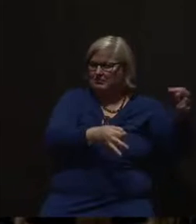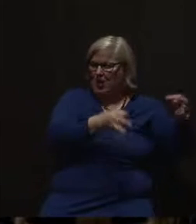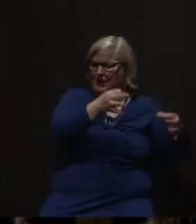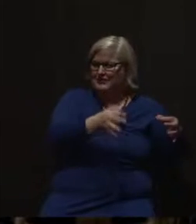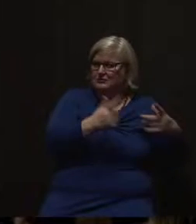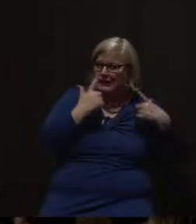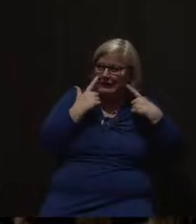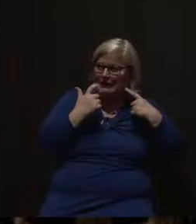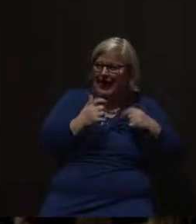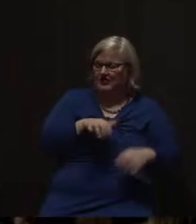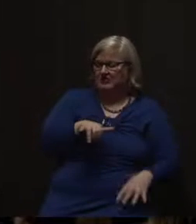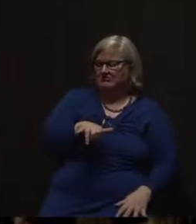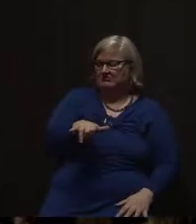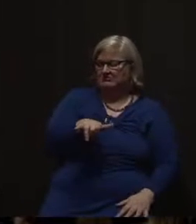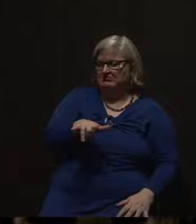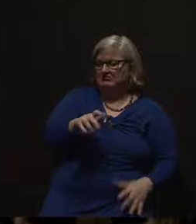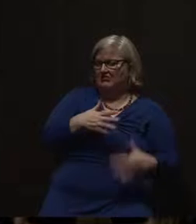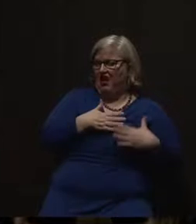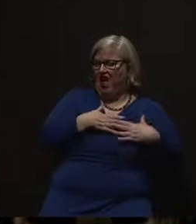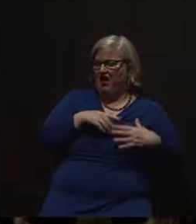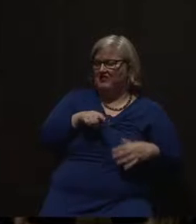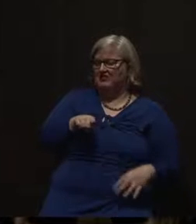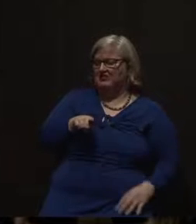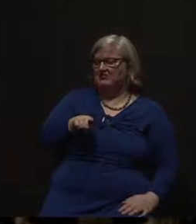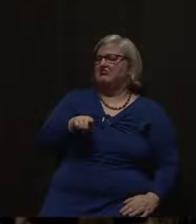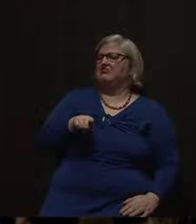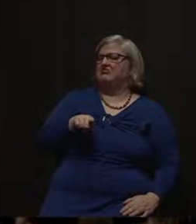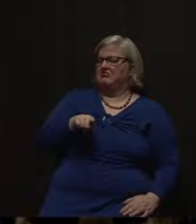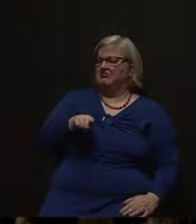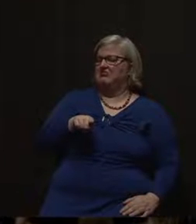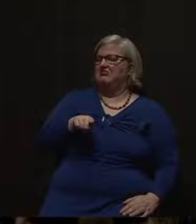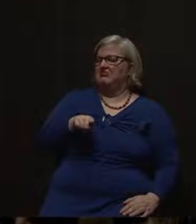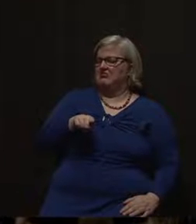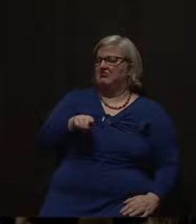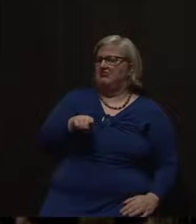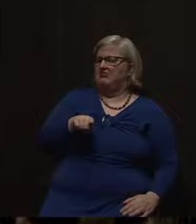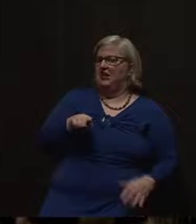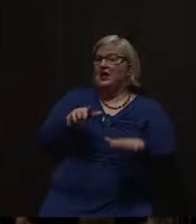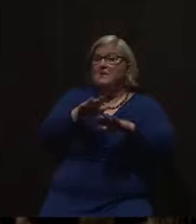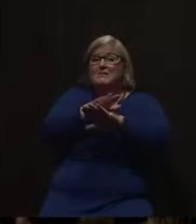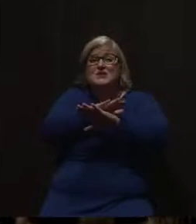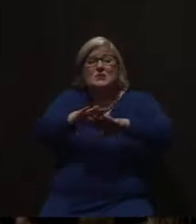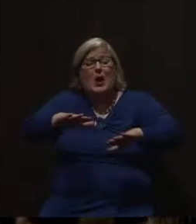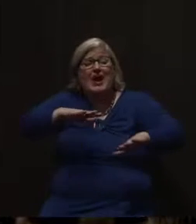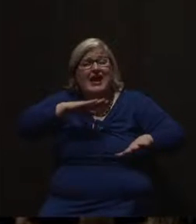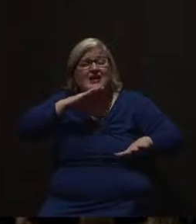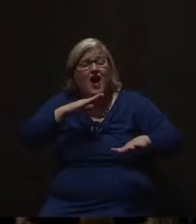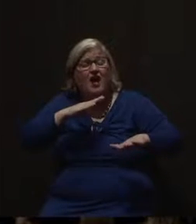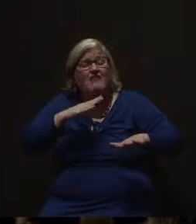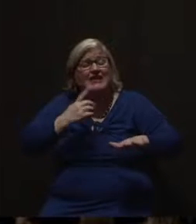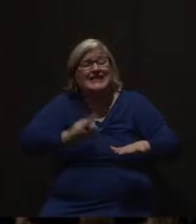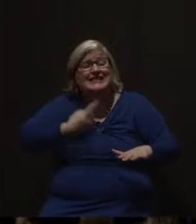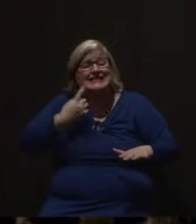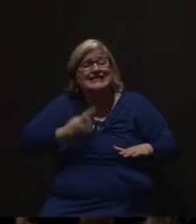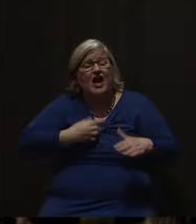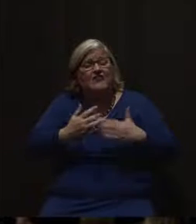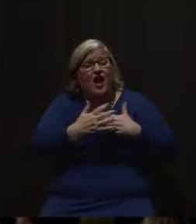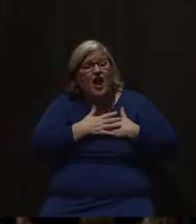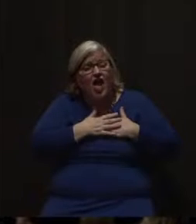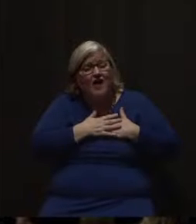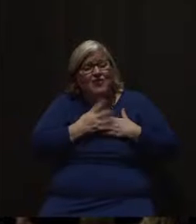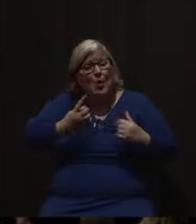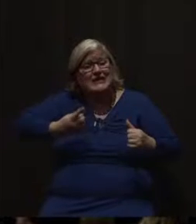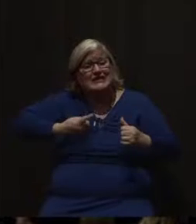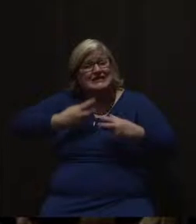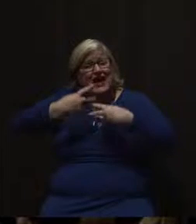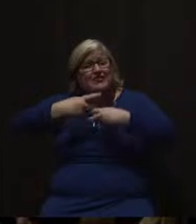cynical about love. But this results in a lack of self-love, of concepts of self-care that do not